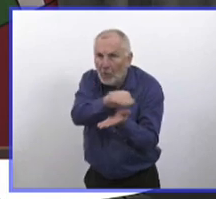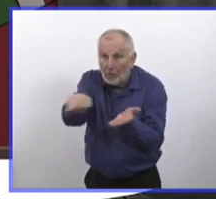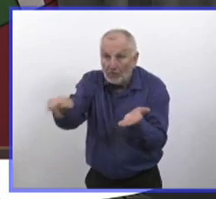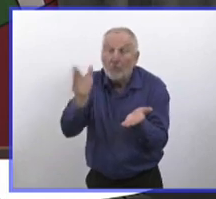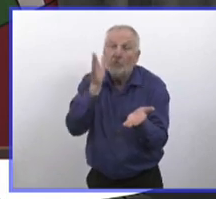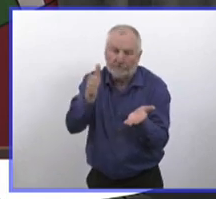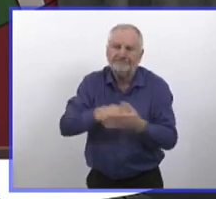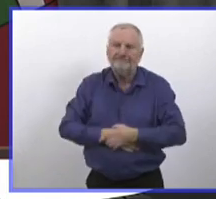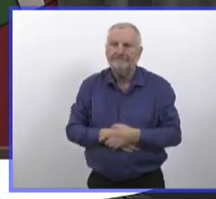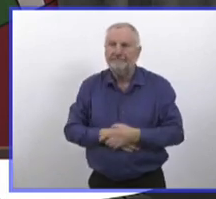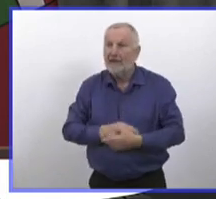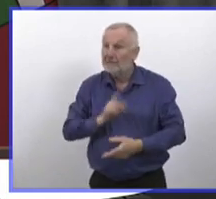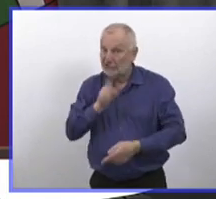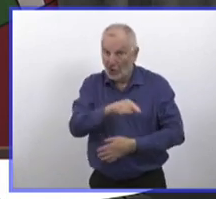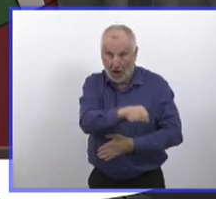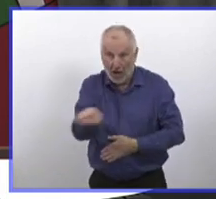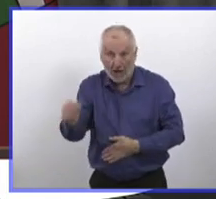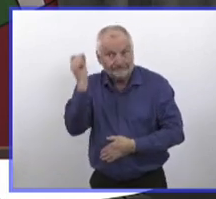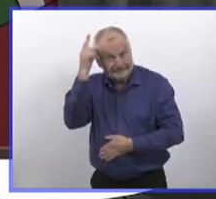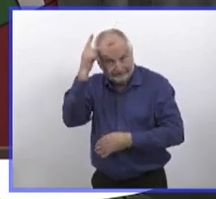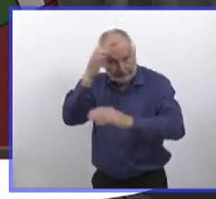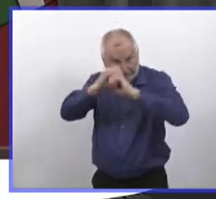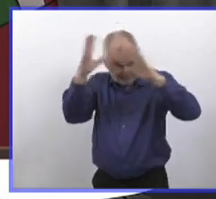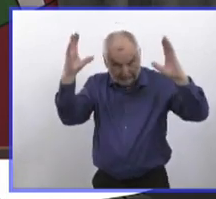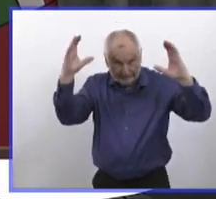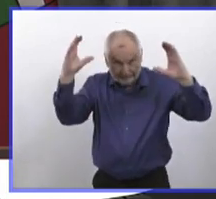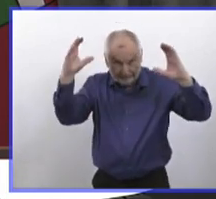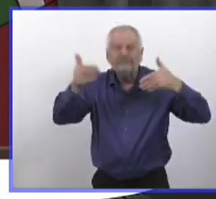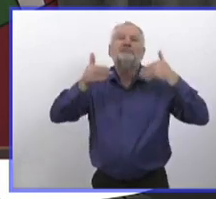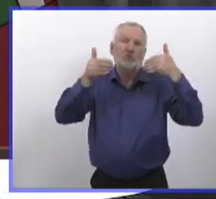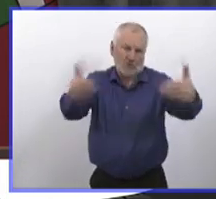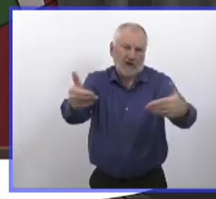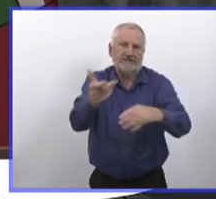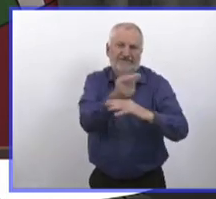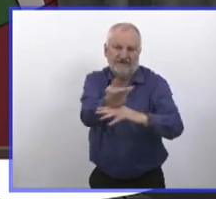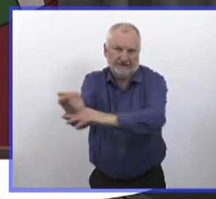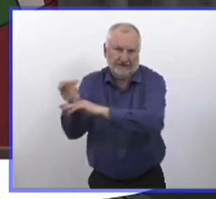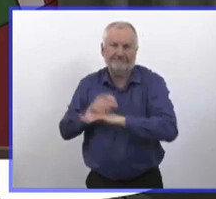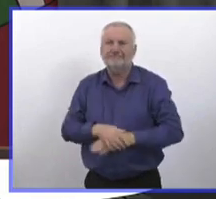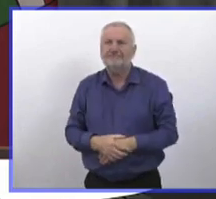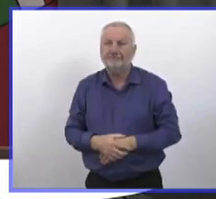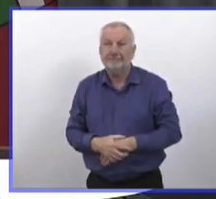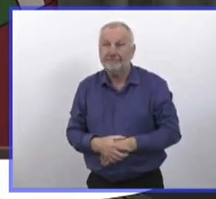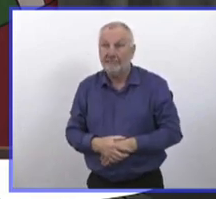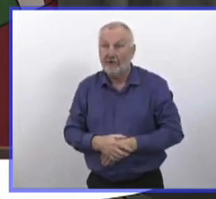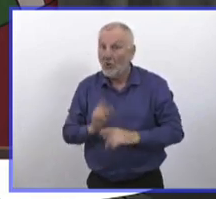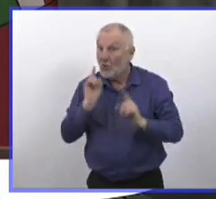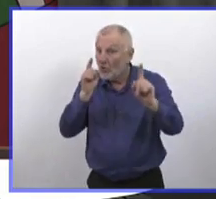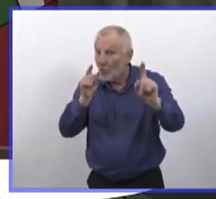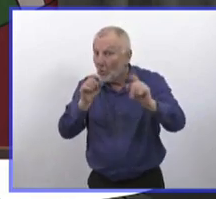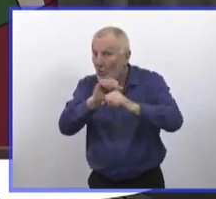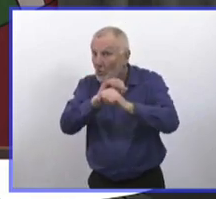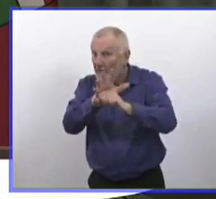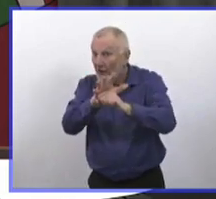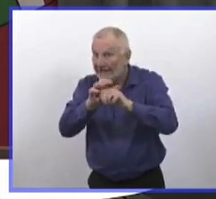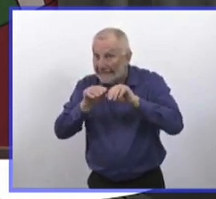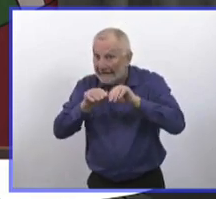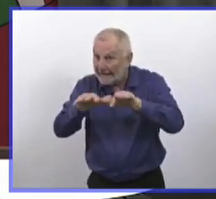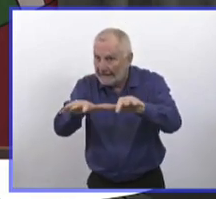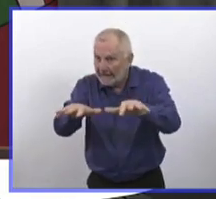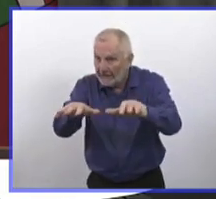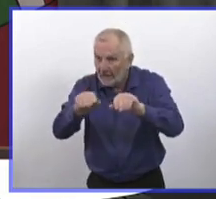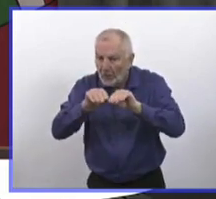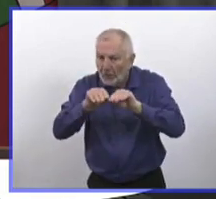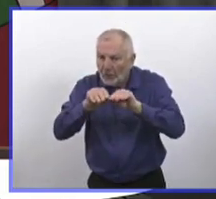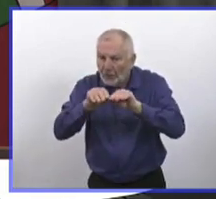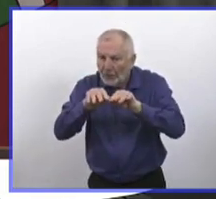those providers. To help slow the spread of COVID-19 and protect the people around you, I strongly